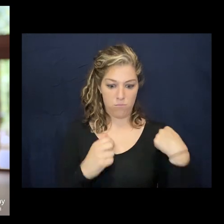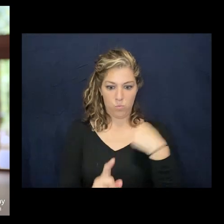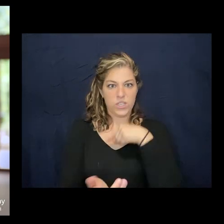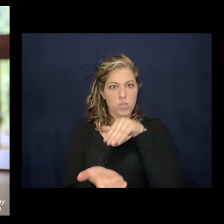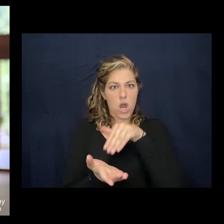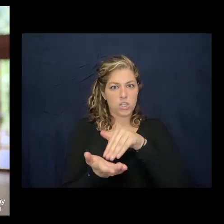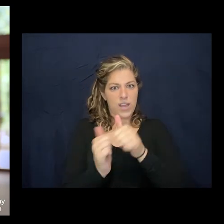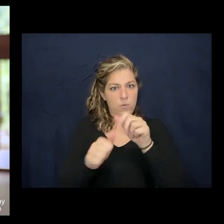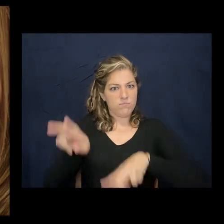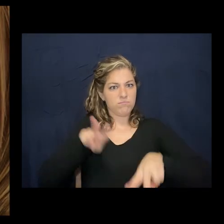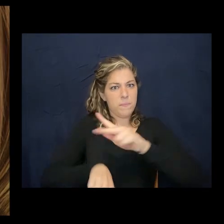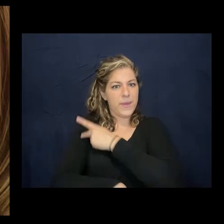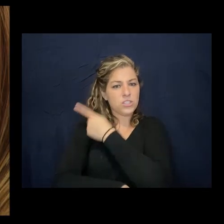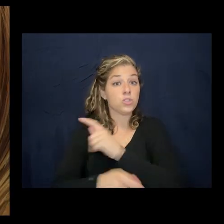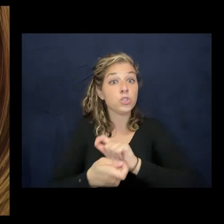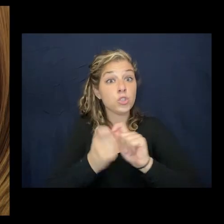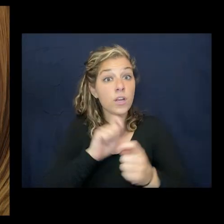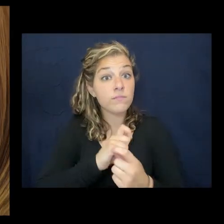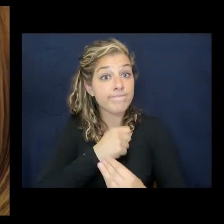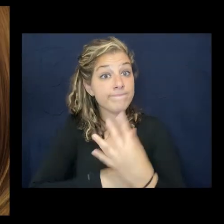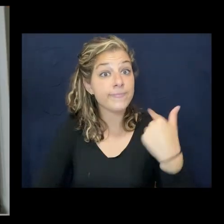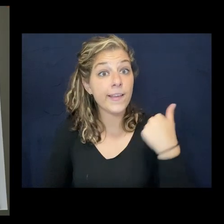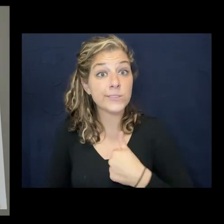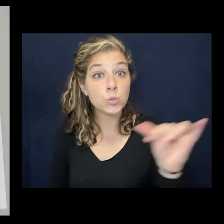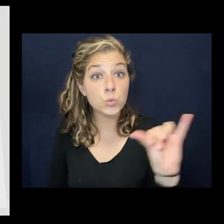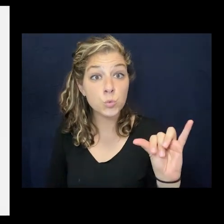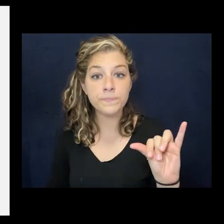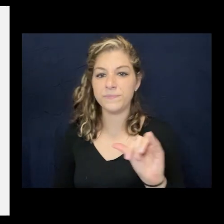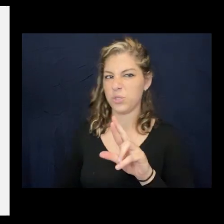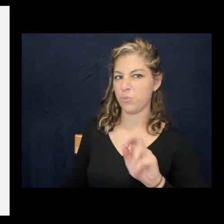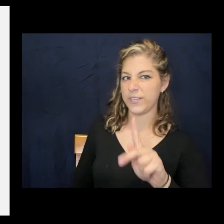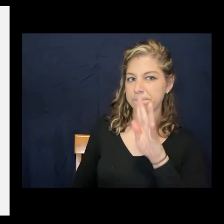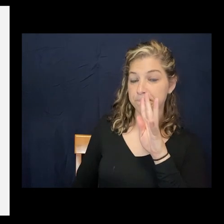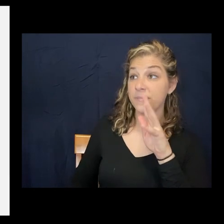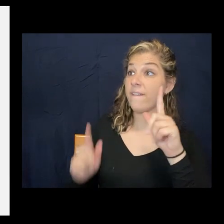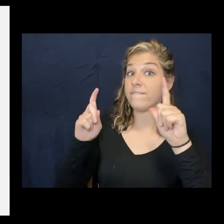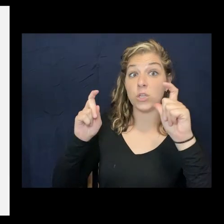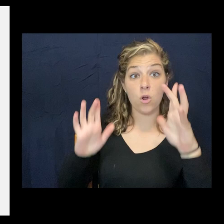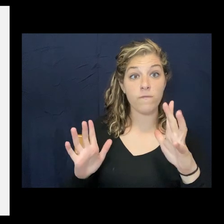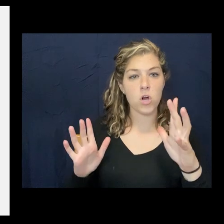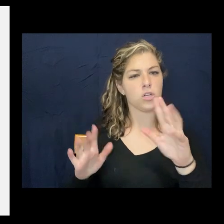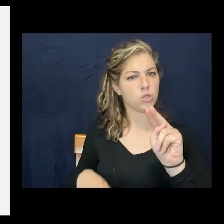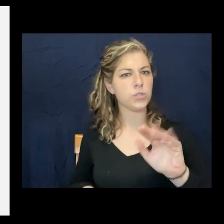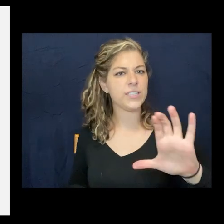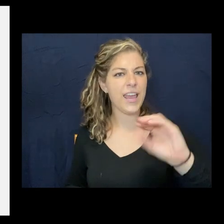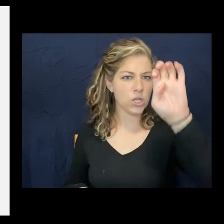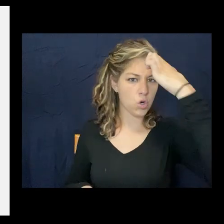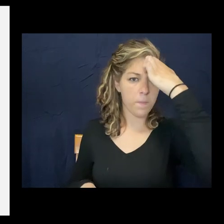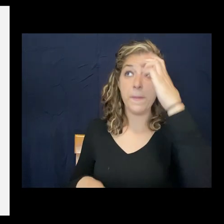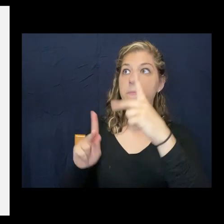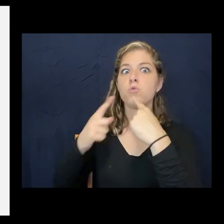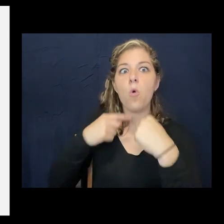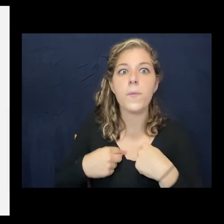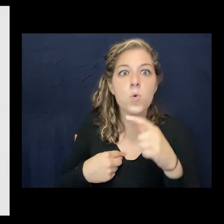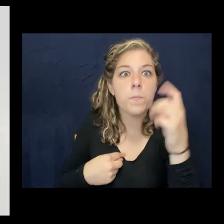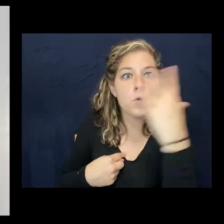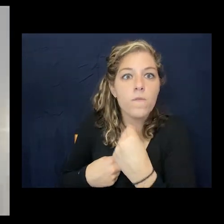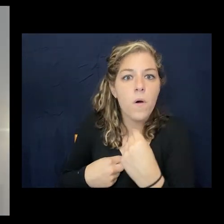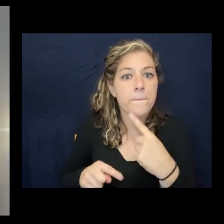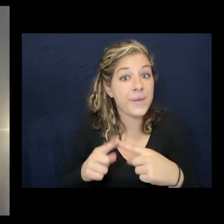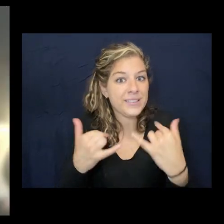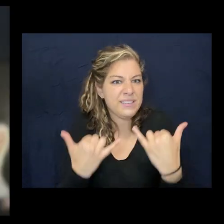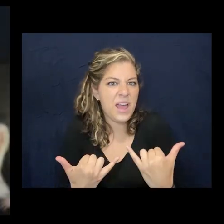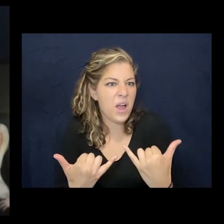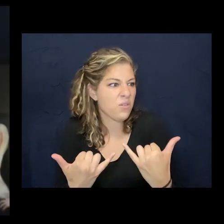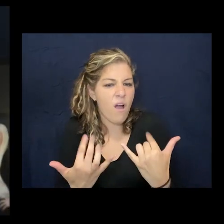doctors look at our patients. As a fashion photographer in New York City and Europe, I was always told who was beautiful. But as an